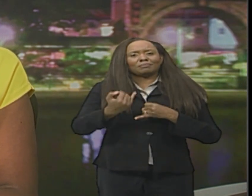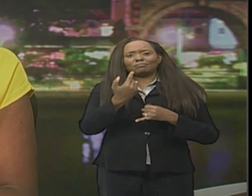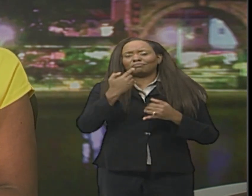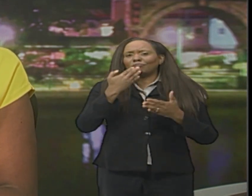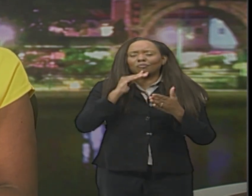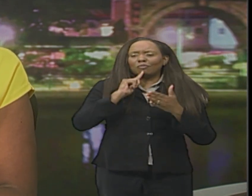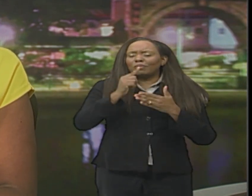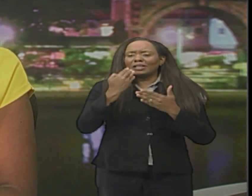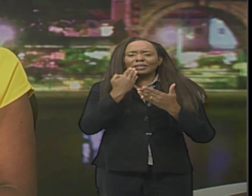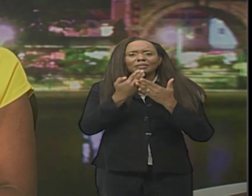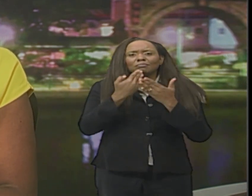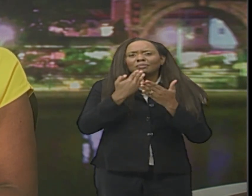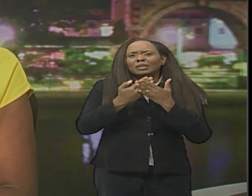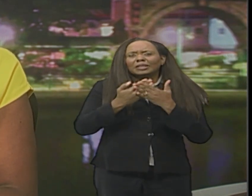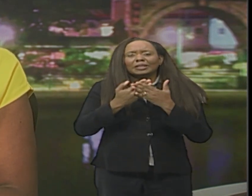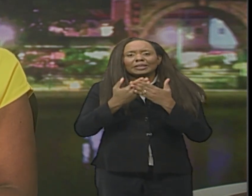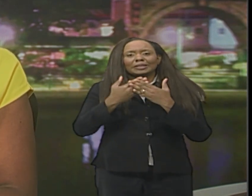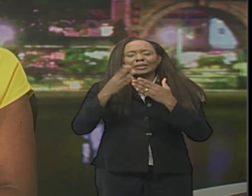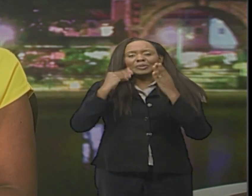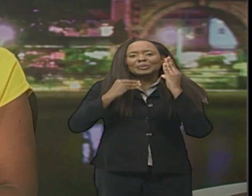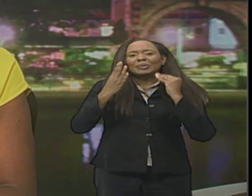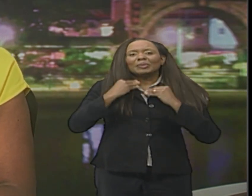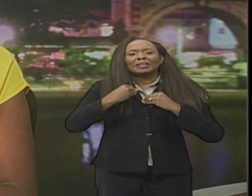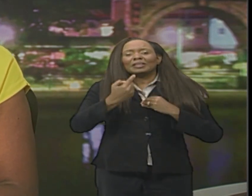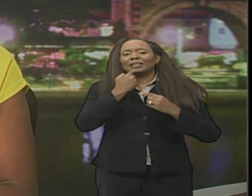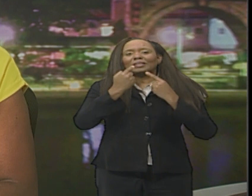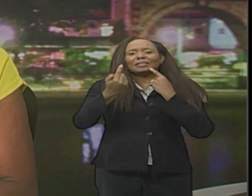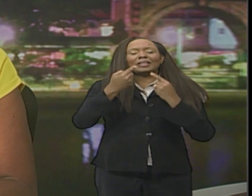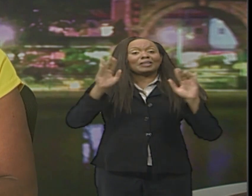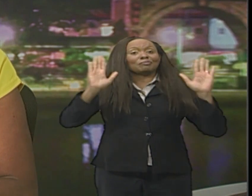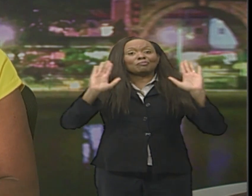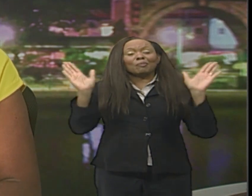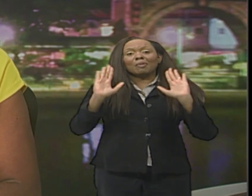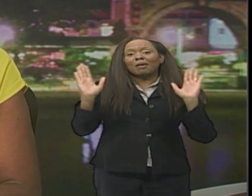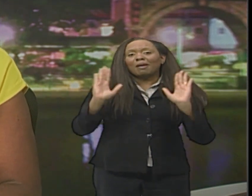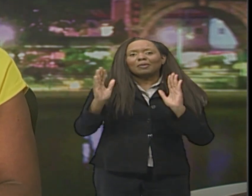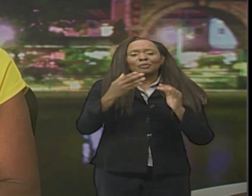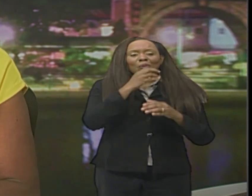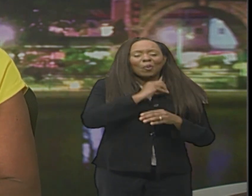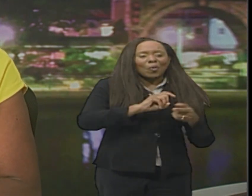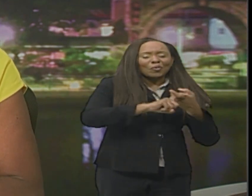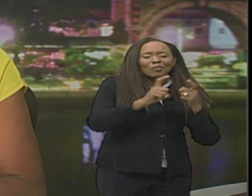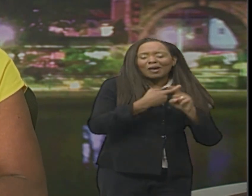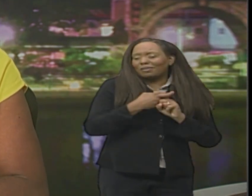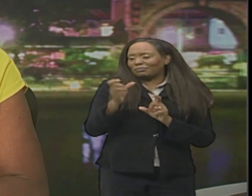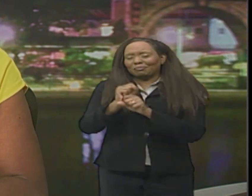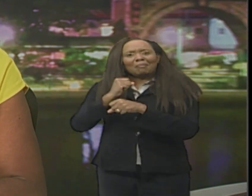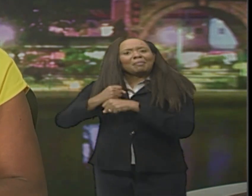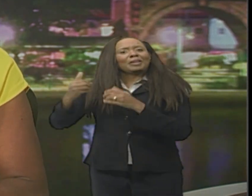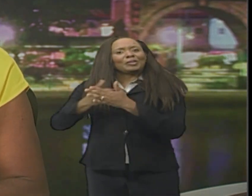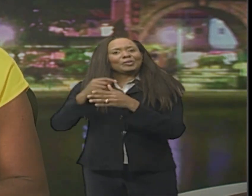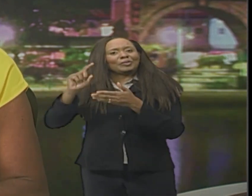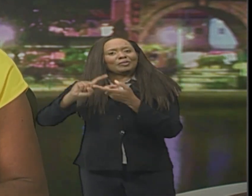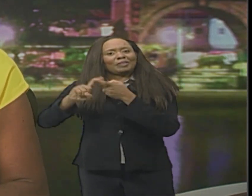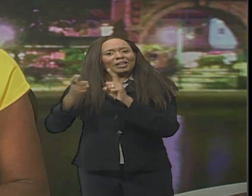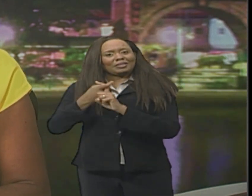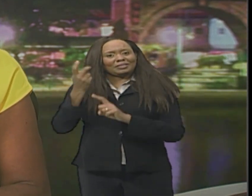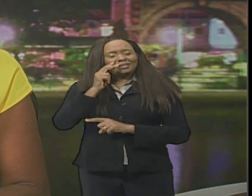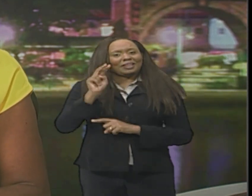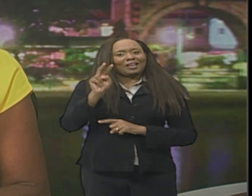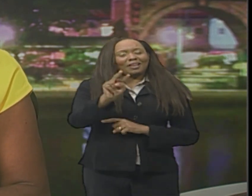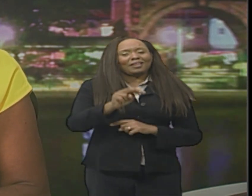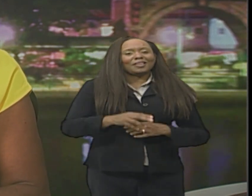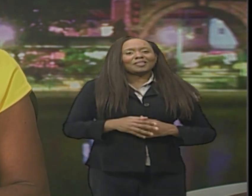goodbye to many old friends and made way for new ones. Shane Jones reports on the graduation ceremony of the George Lamming Primary